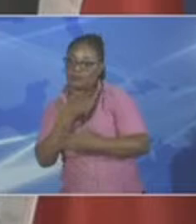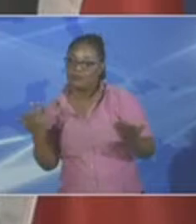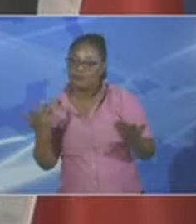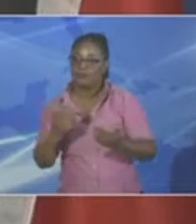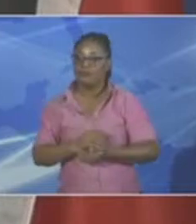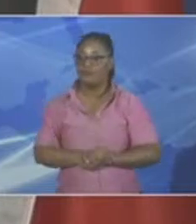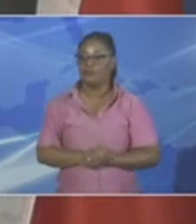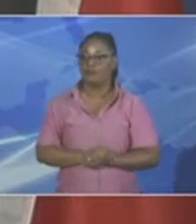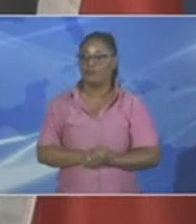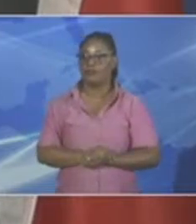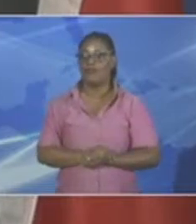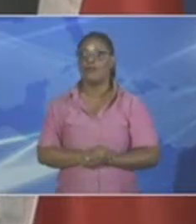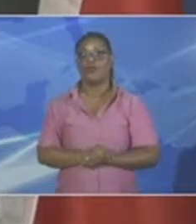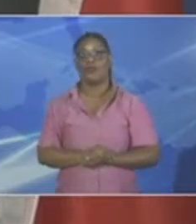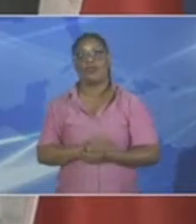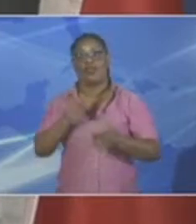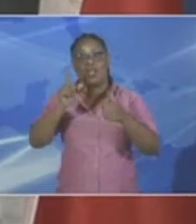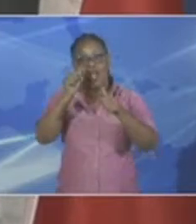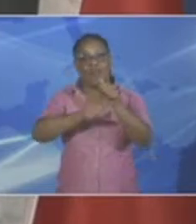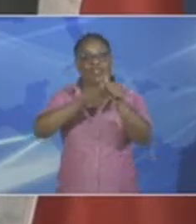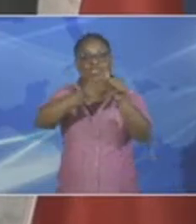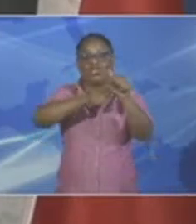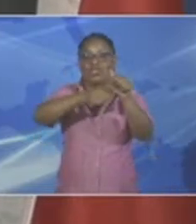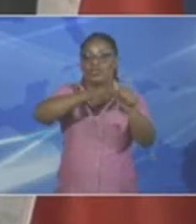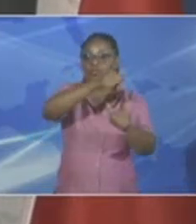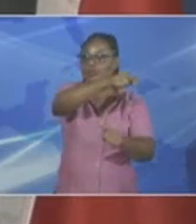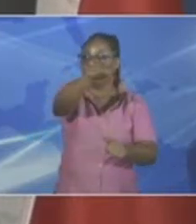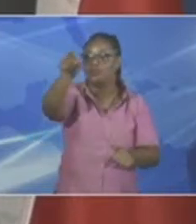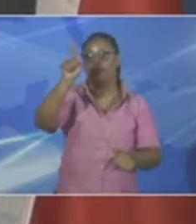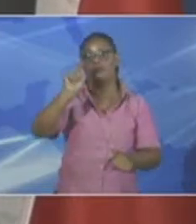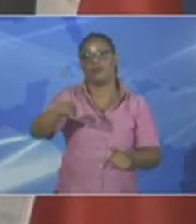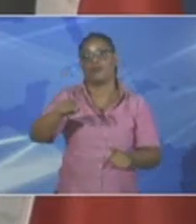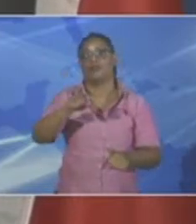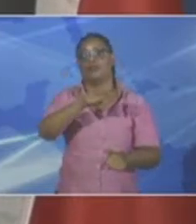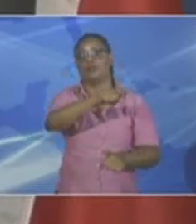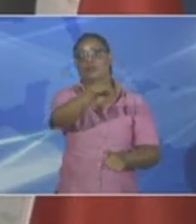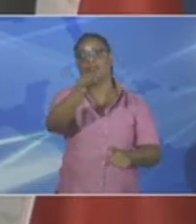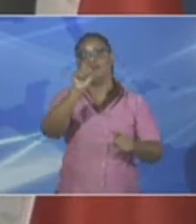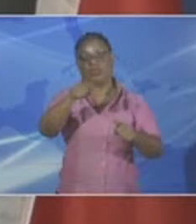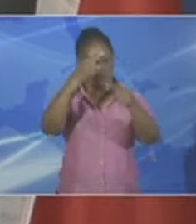personal decisions that you are required to keep making.